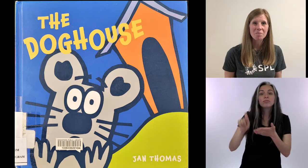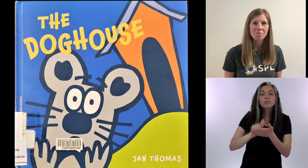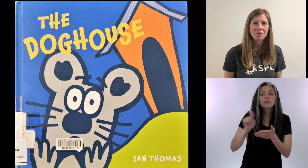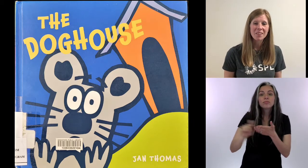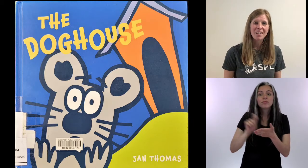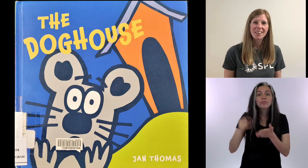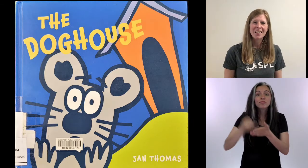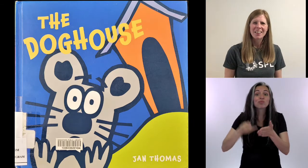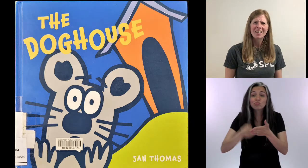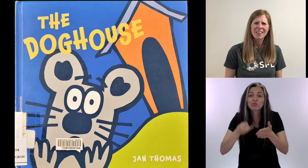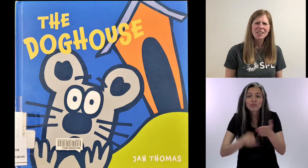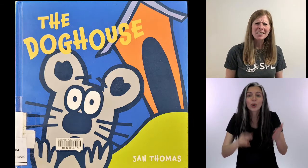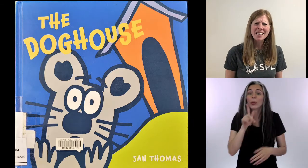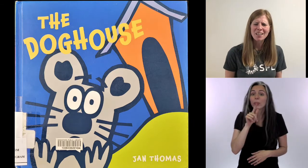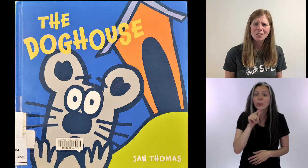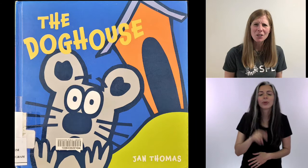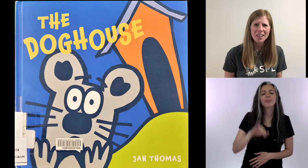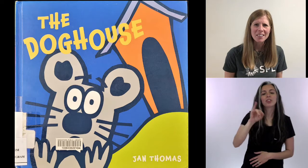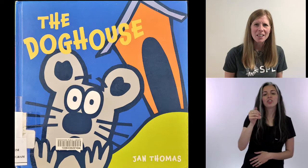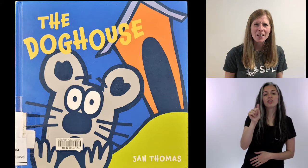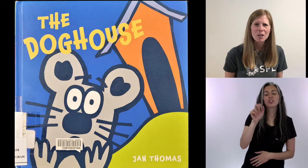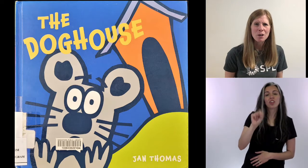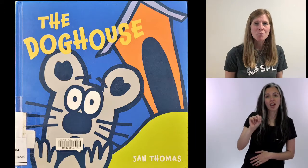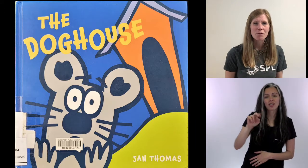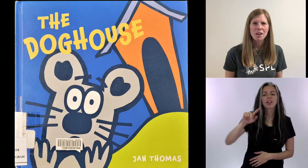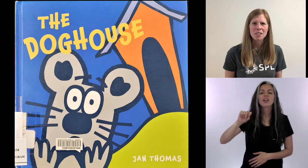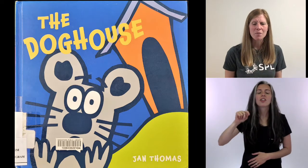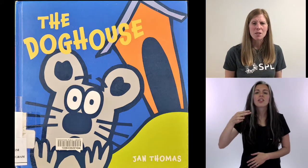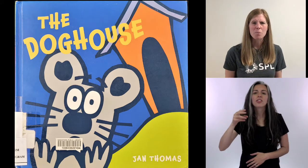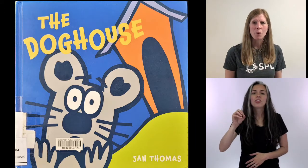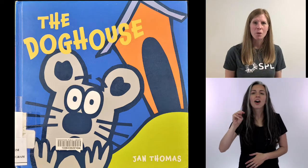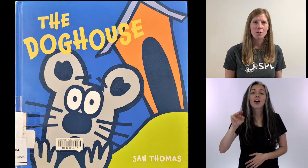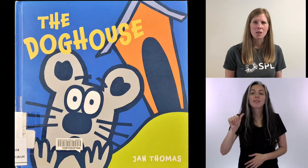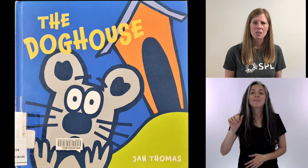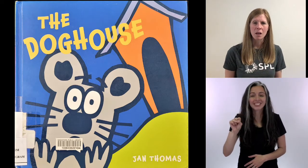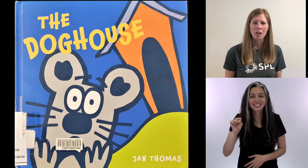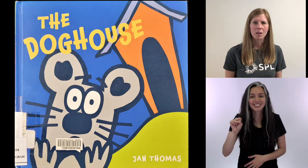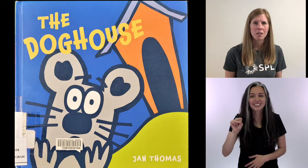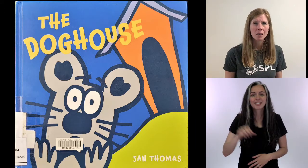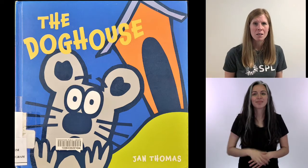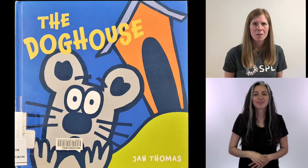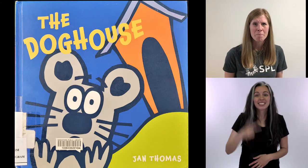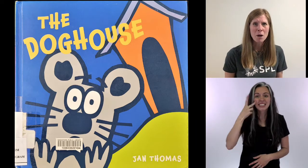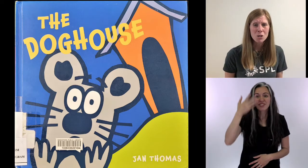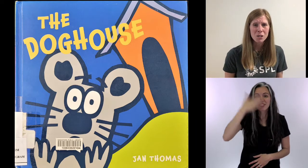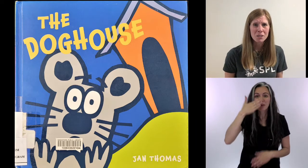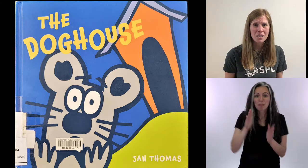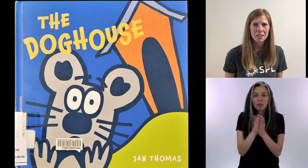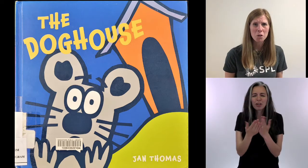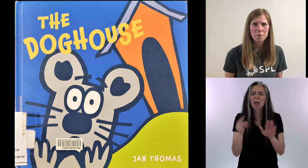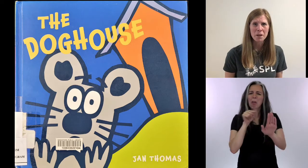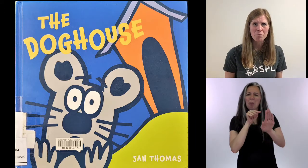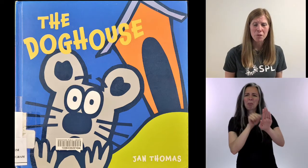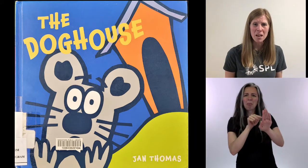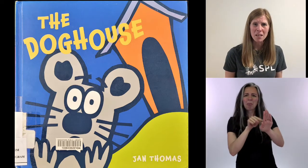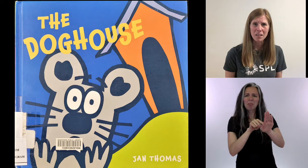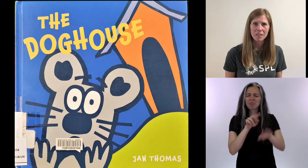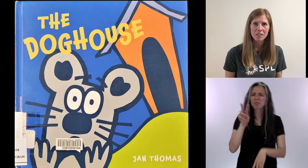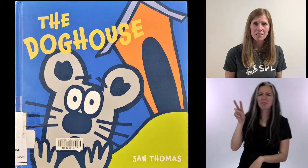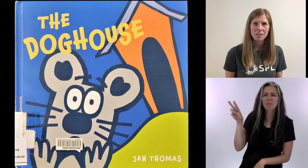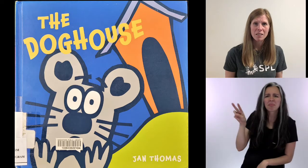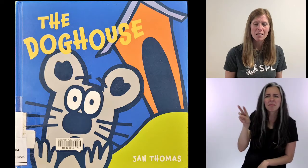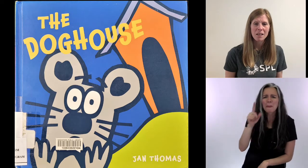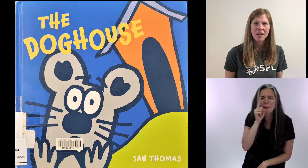Thomas. Now let's take a look at the front of this book for a second. Mouse looks a little bit